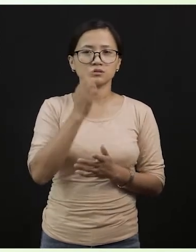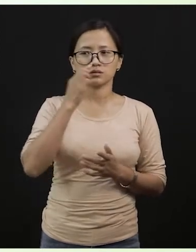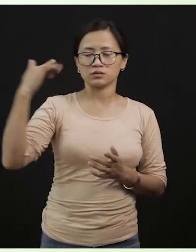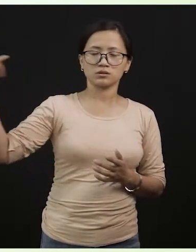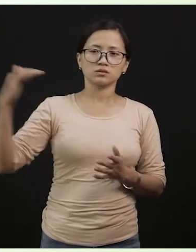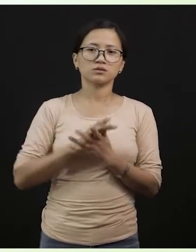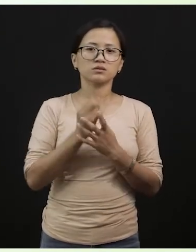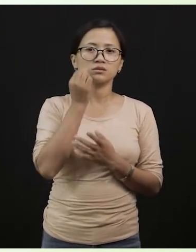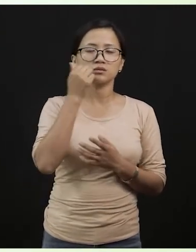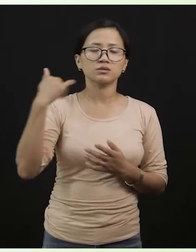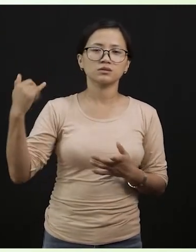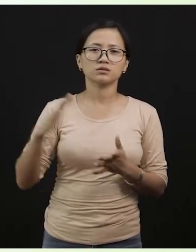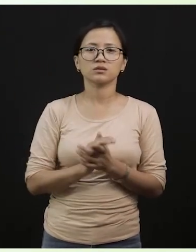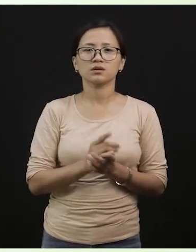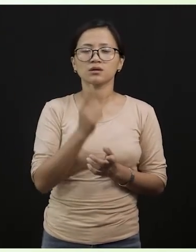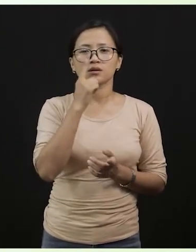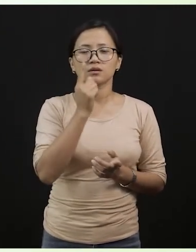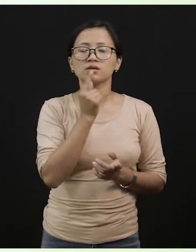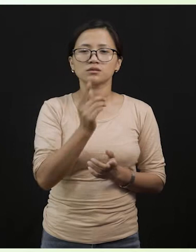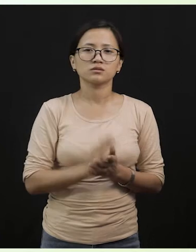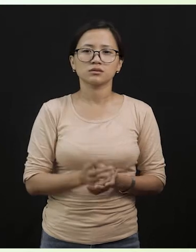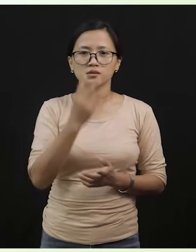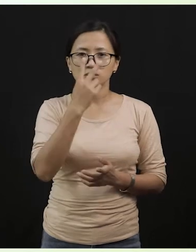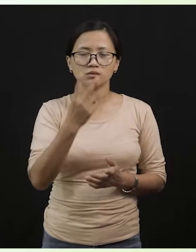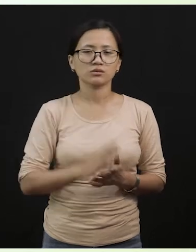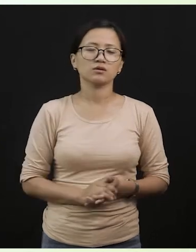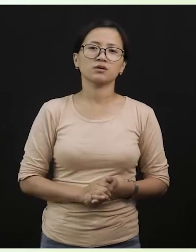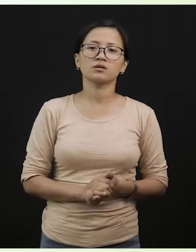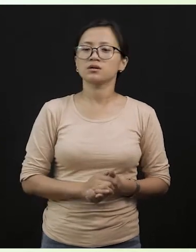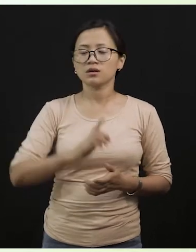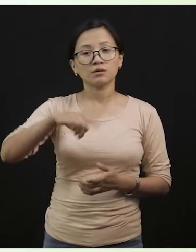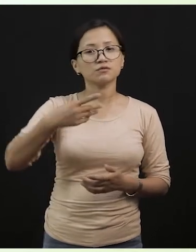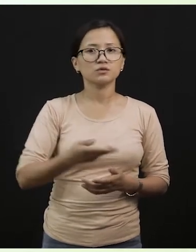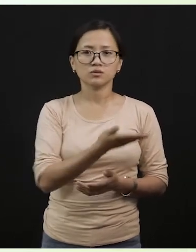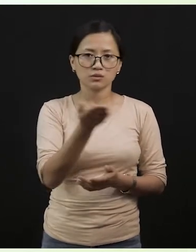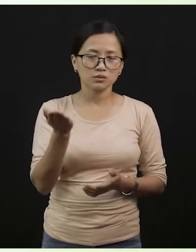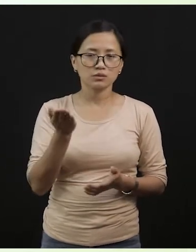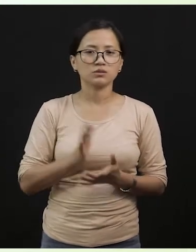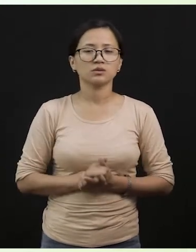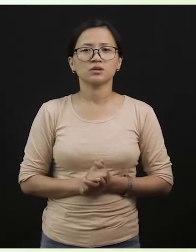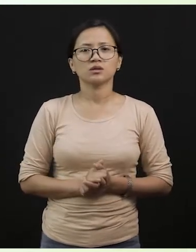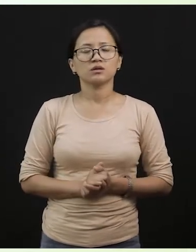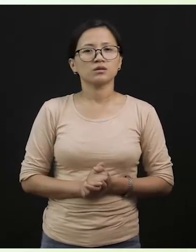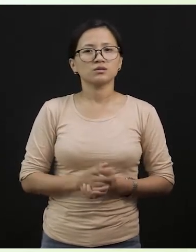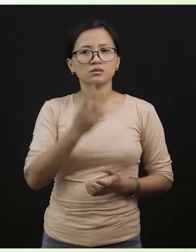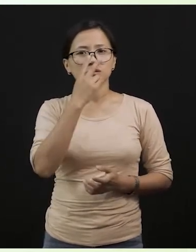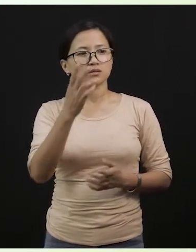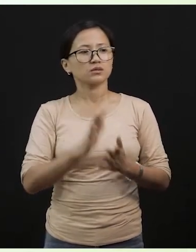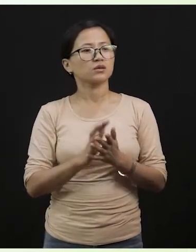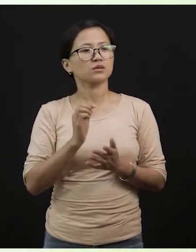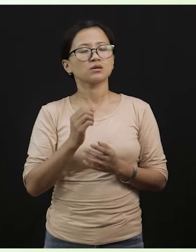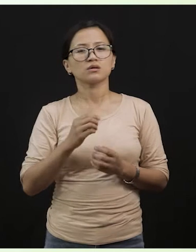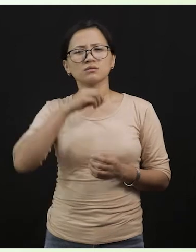here we see a picture of a very young boy with his young brother, with his young baby brother. See, do you feel pity for that? Just